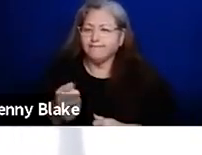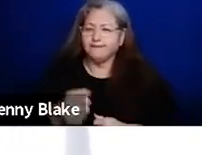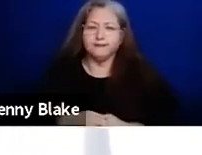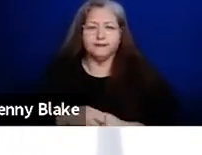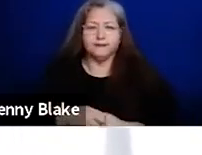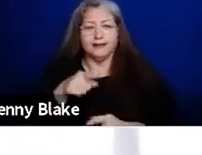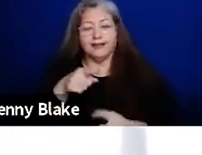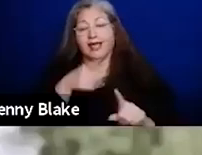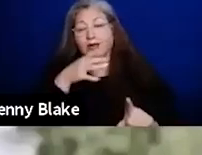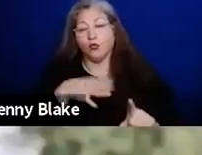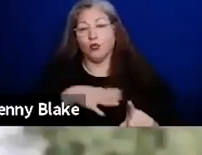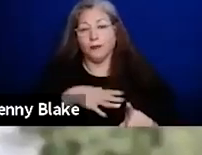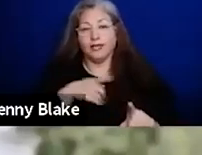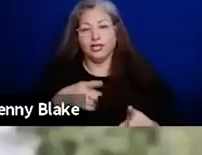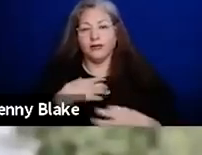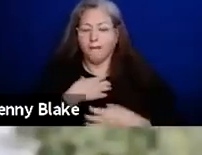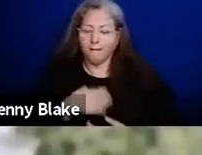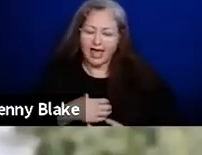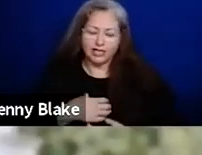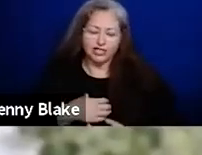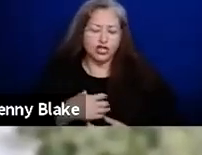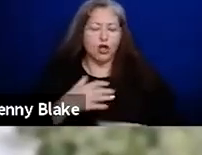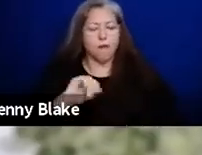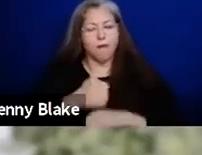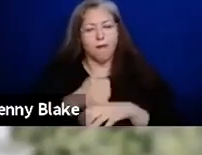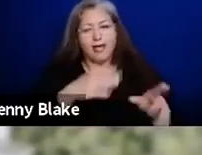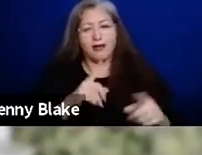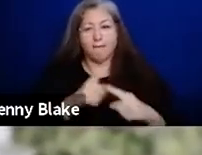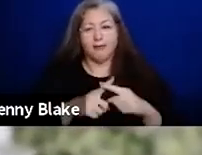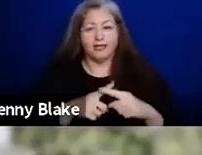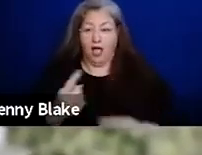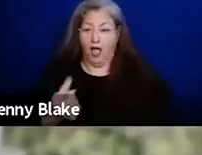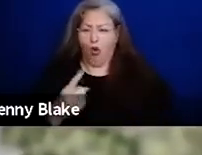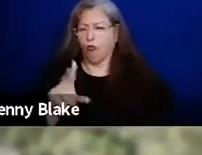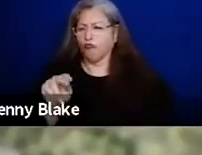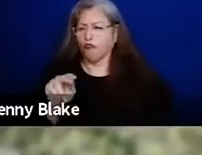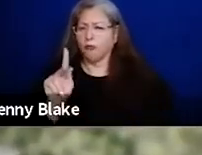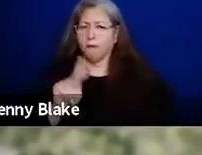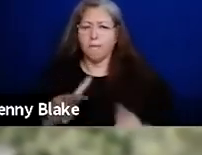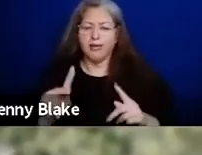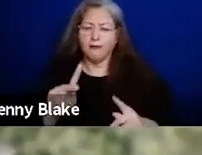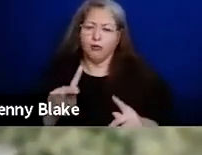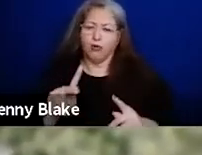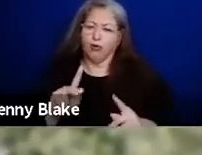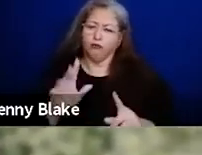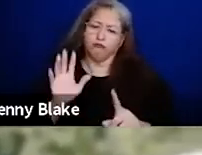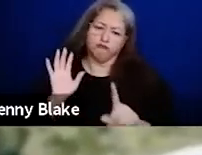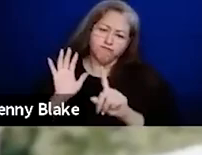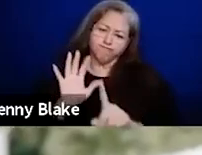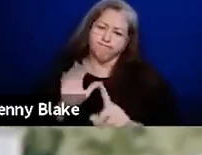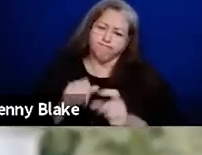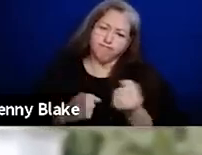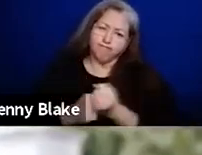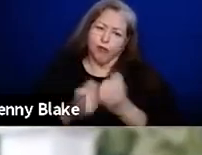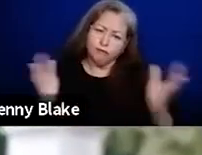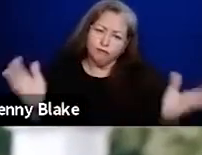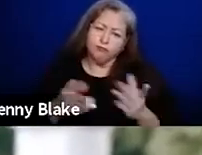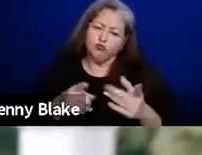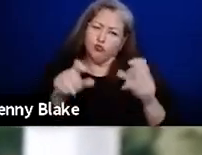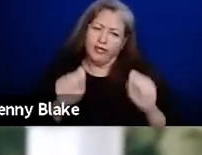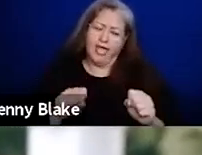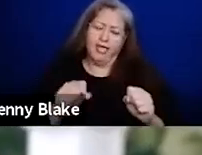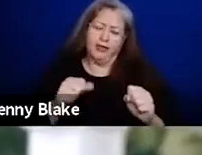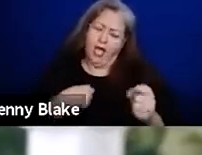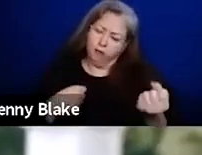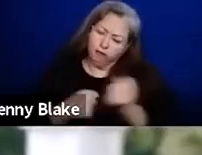woman had passion. She had a plan. Plus, she wasn't alone. She had people backing her up to say, you can do it. I've got your